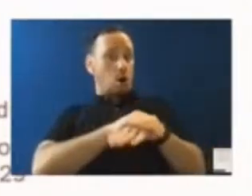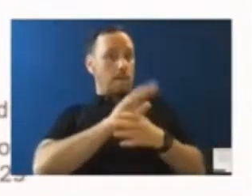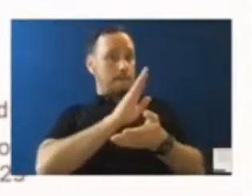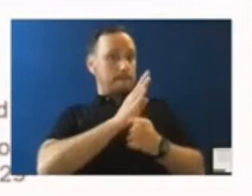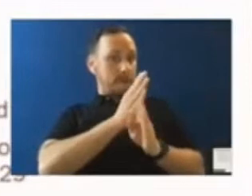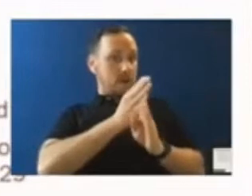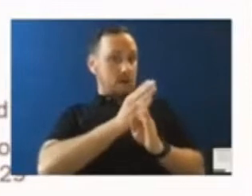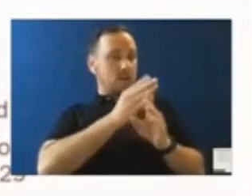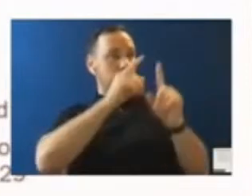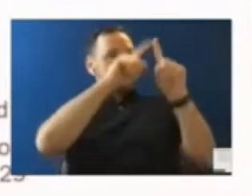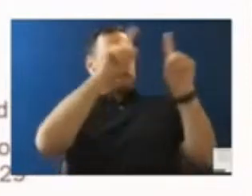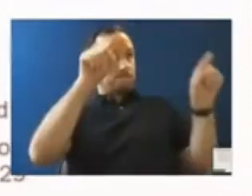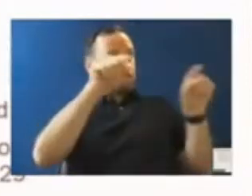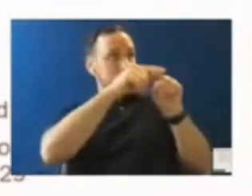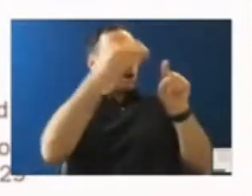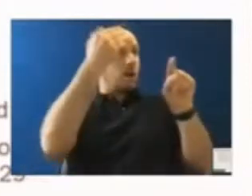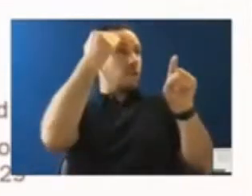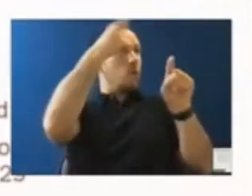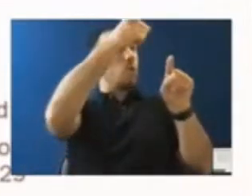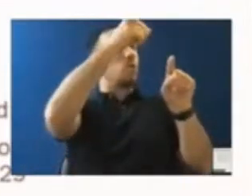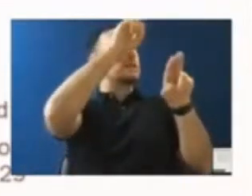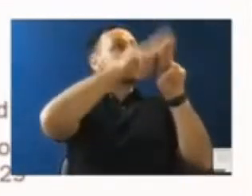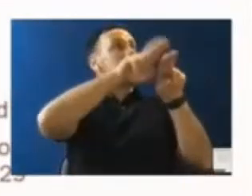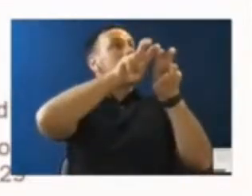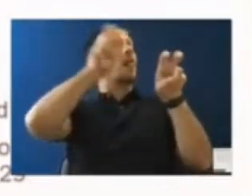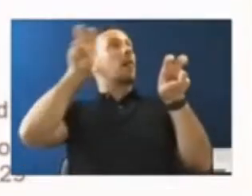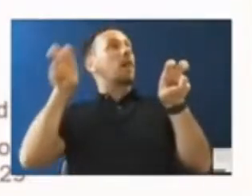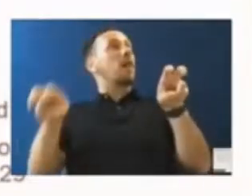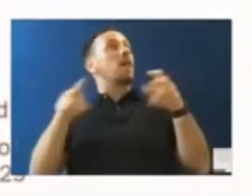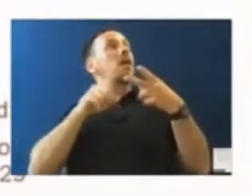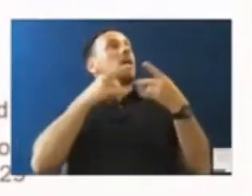is available, and they should be wearing their face coverings on the bus.